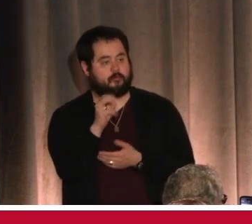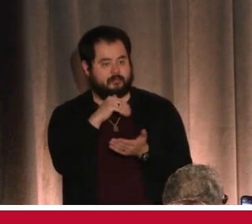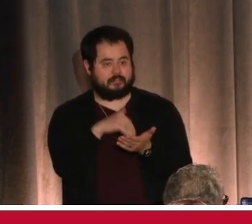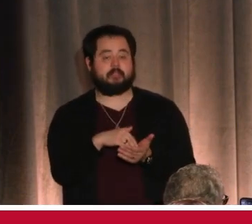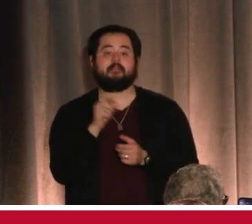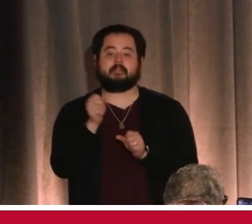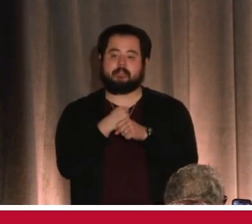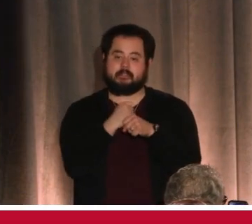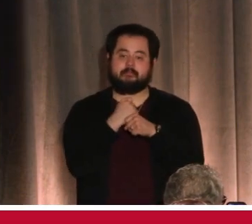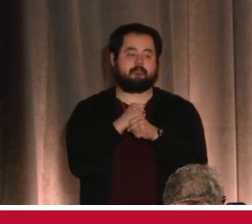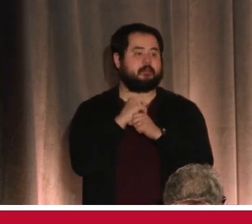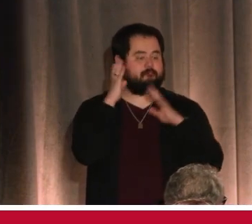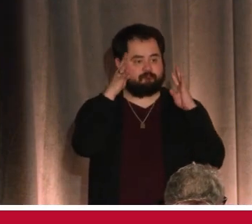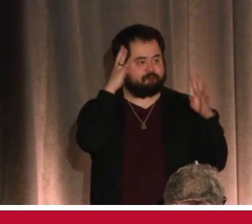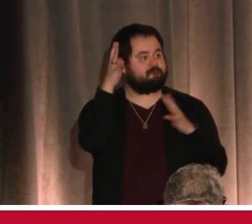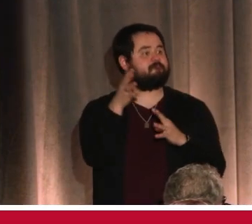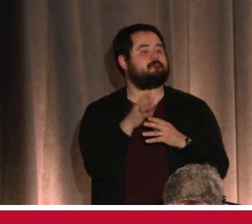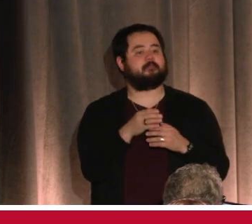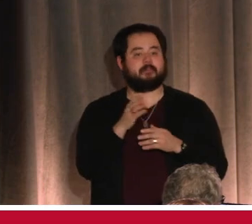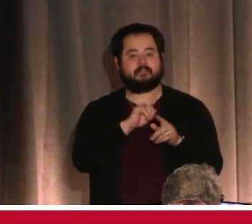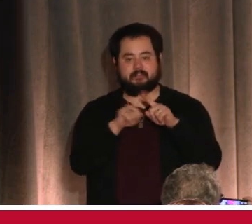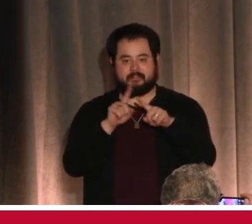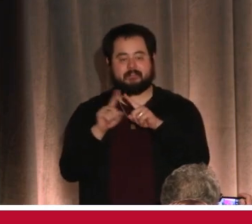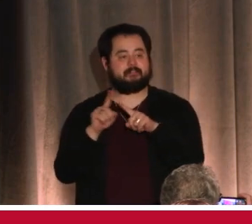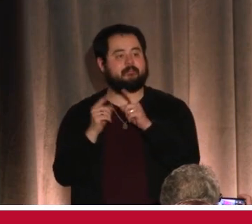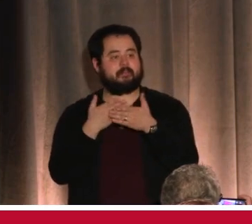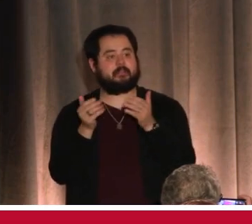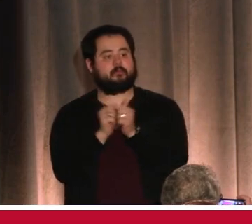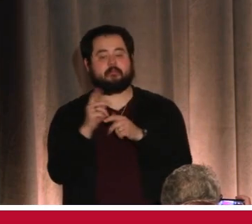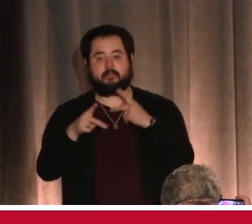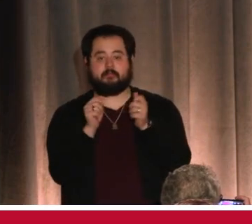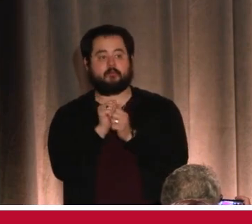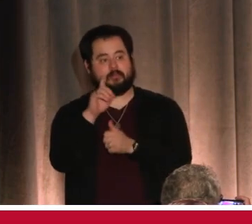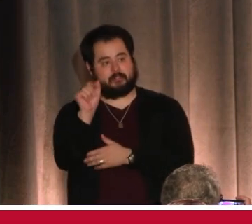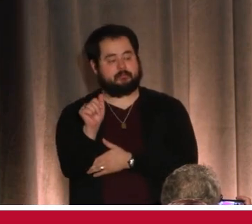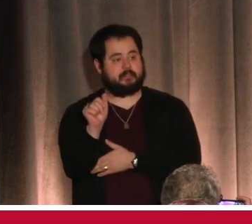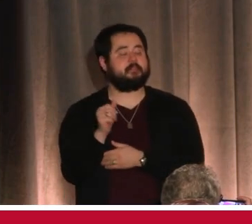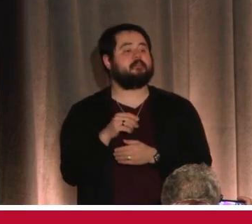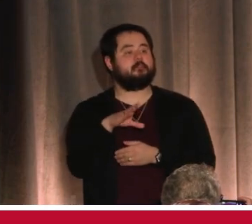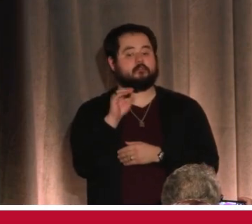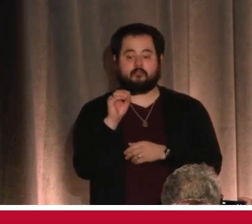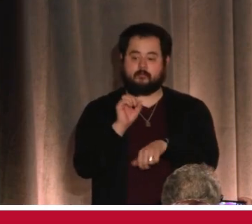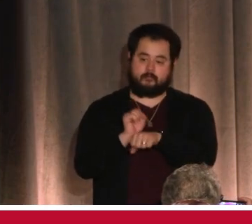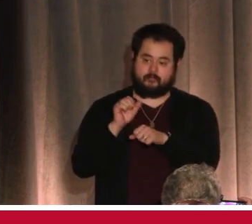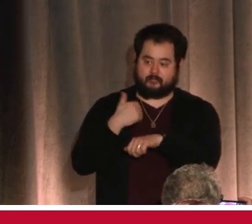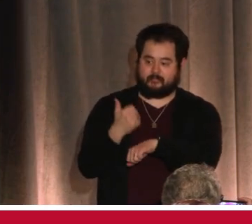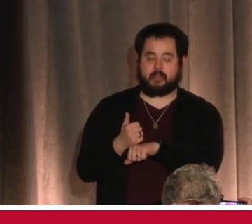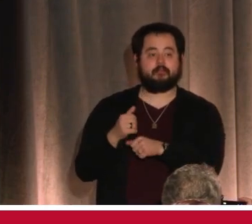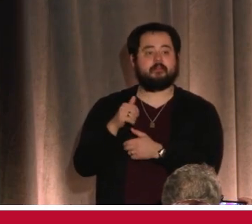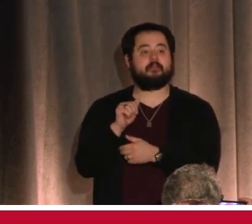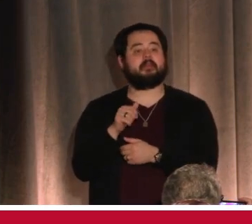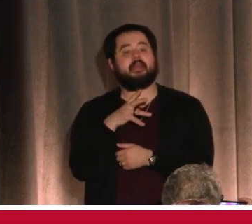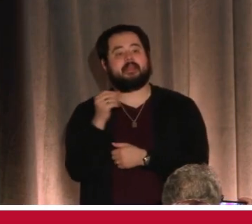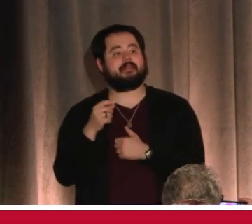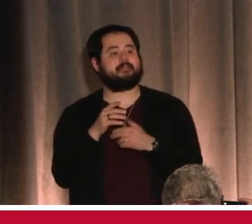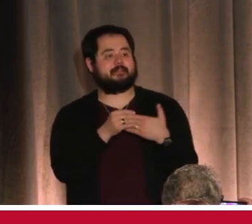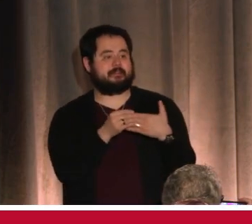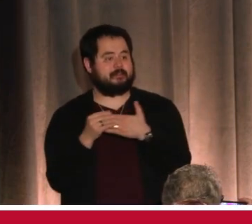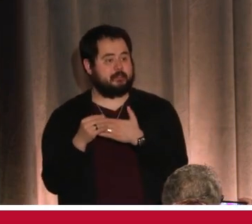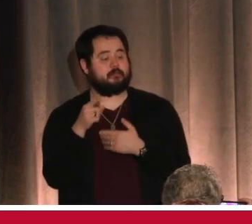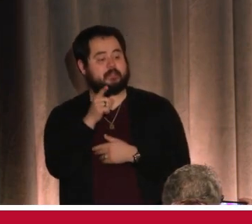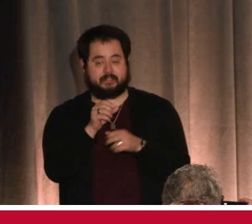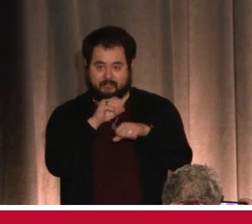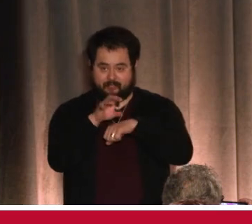healthcare systems for people with disabilities. A co-founder of the AADMD and a leader in health equity, he has advised U.S. Surgeons